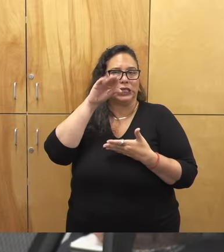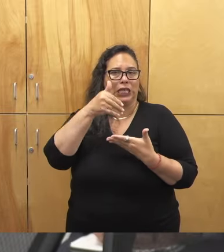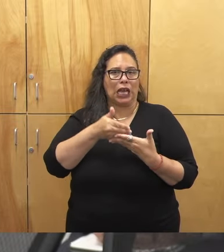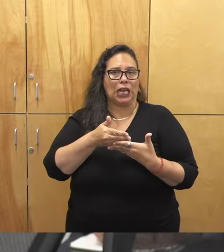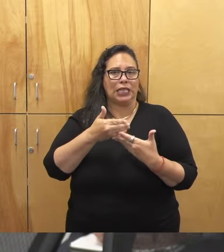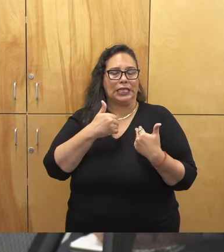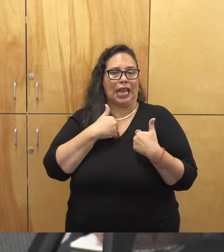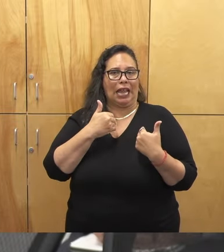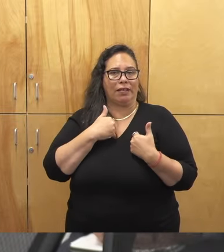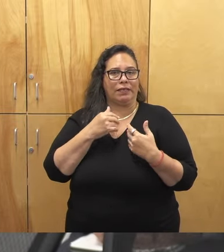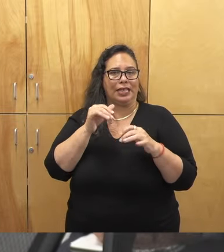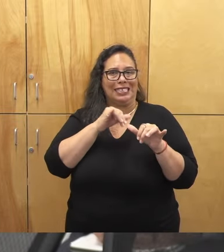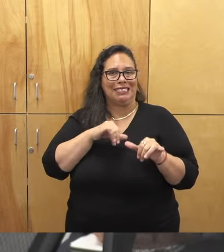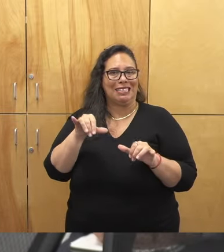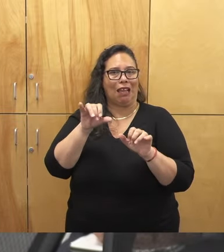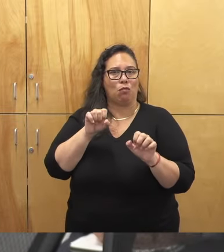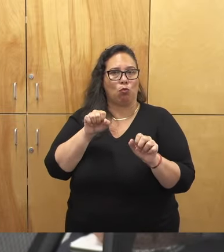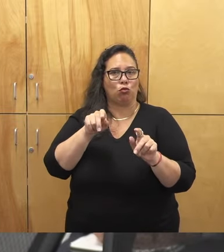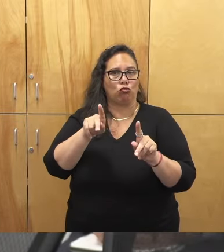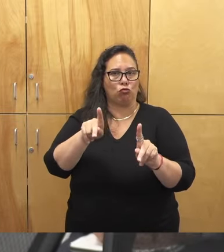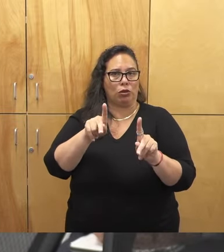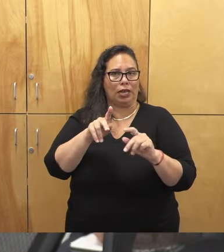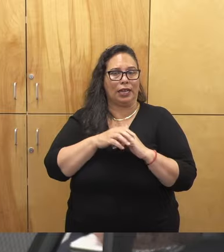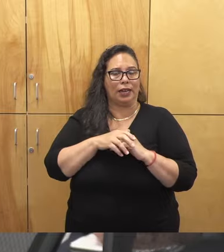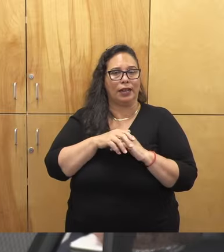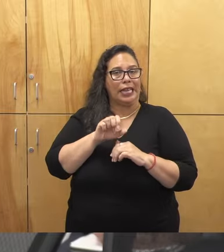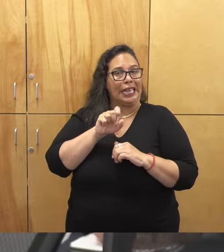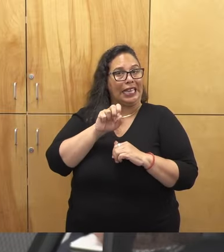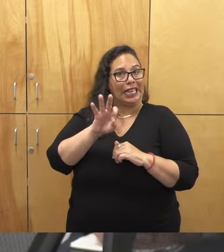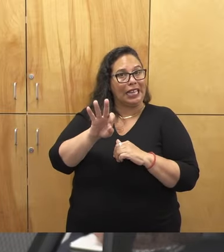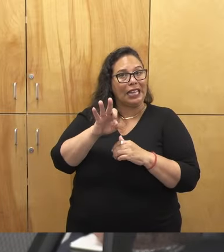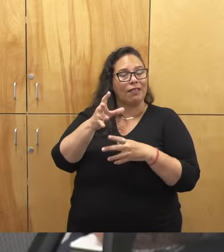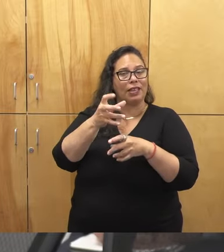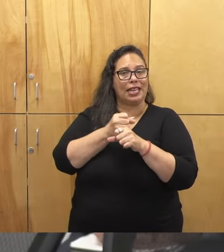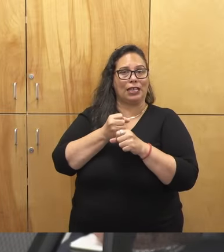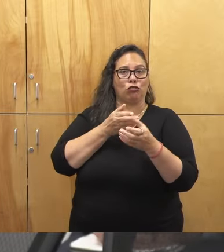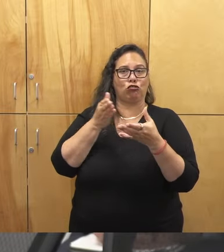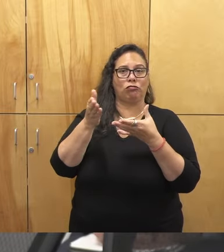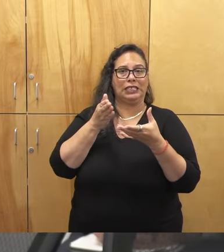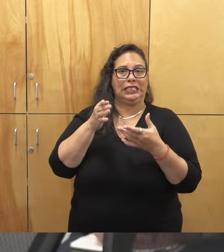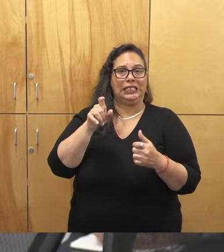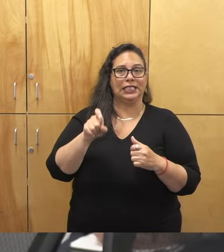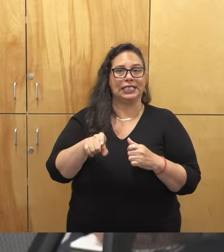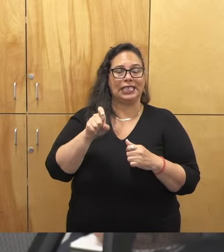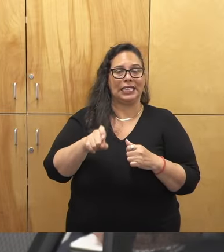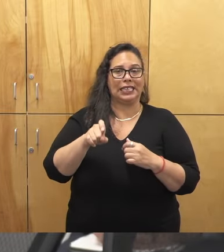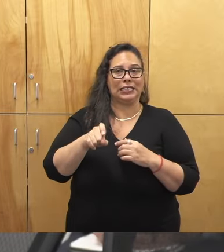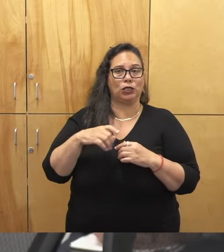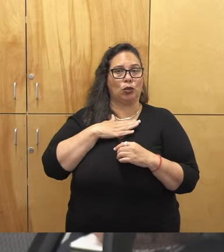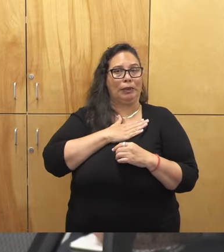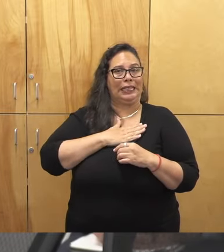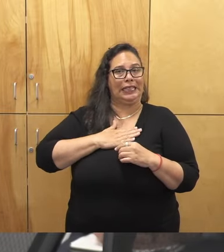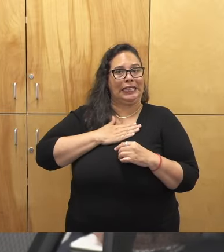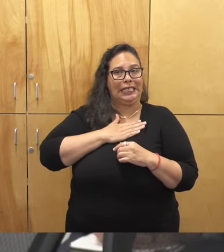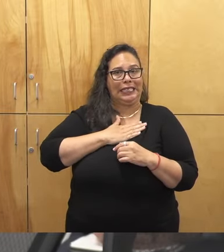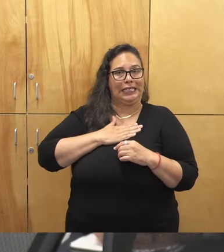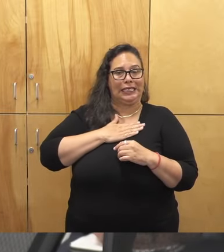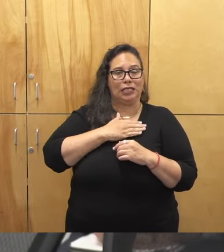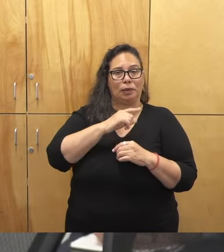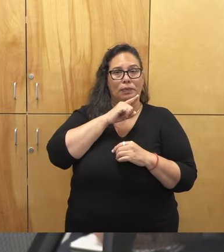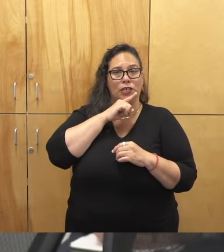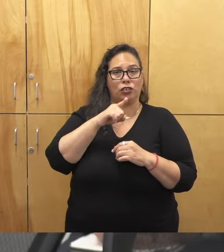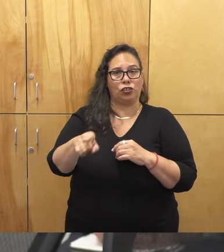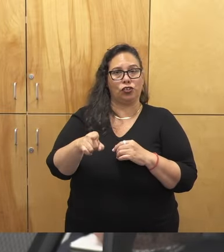best opportunities if he gets the services he needs. So please make sure